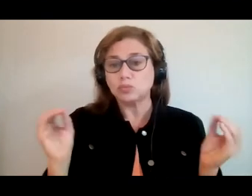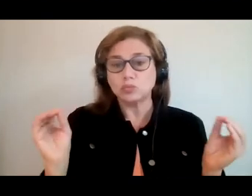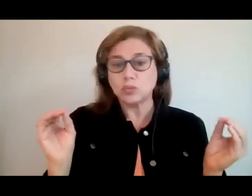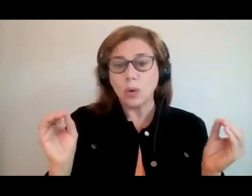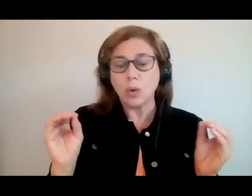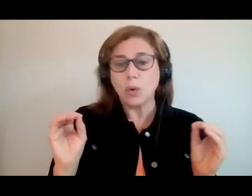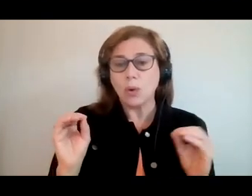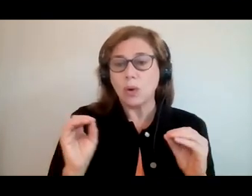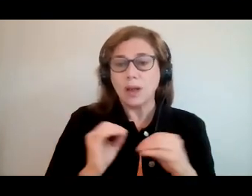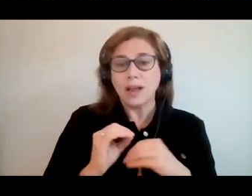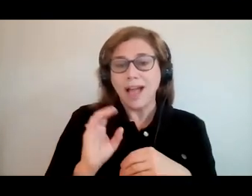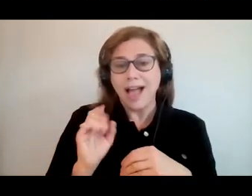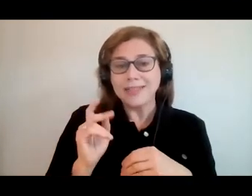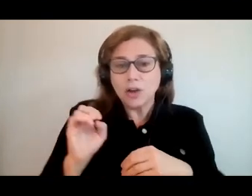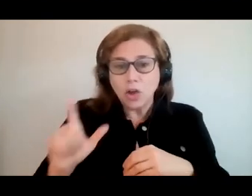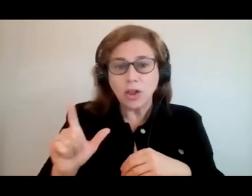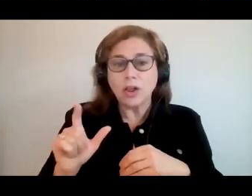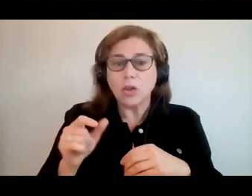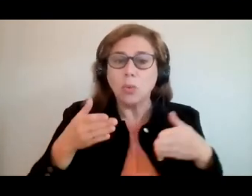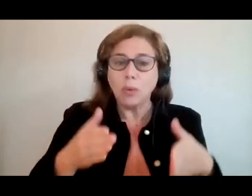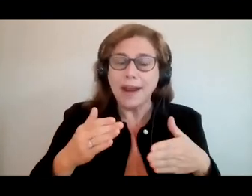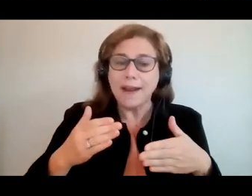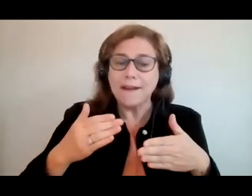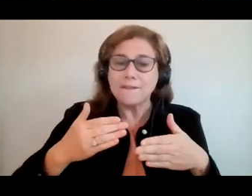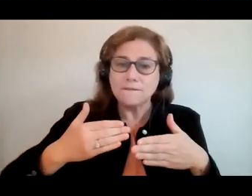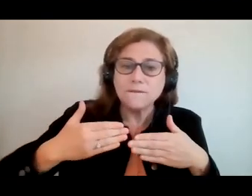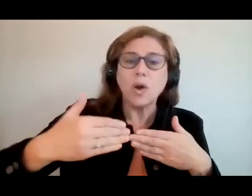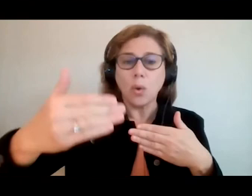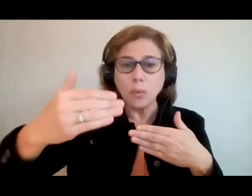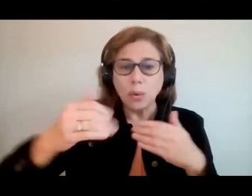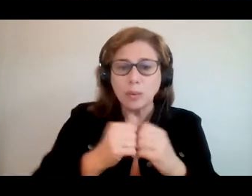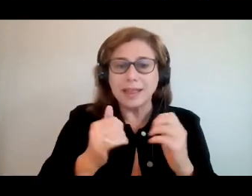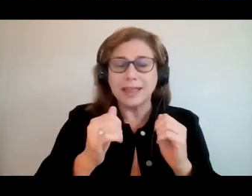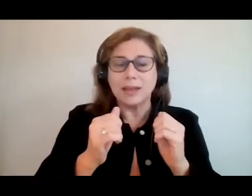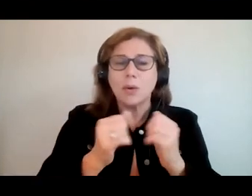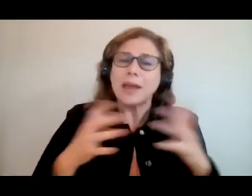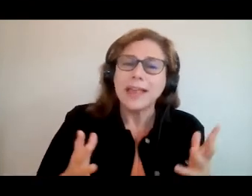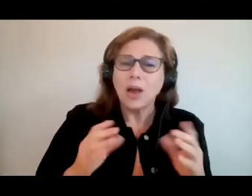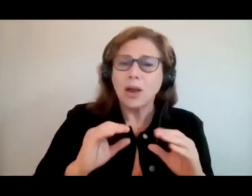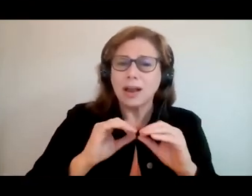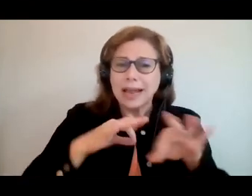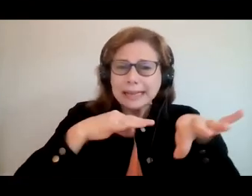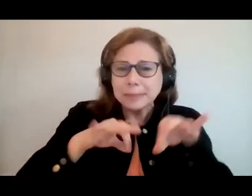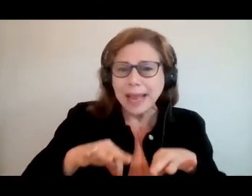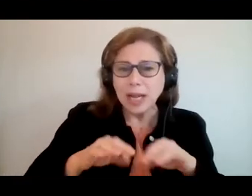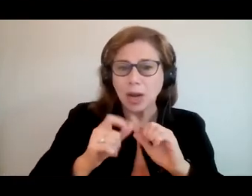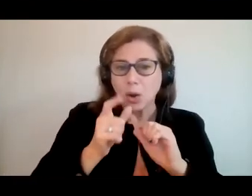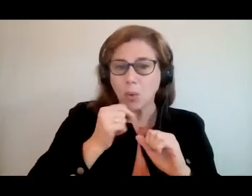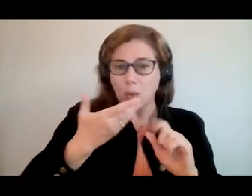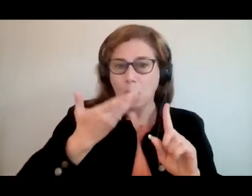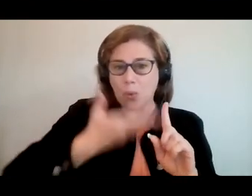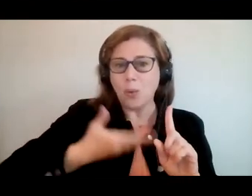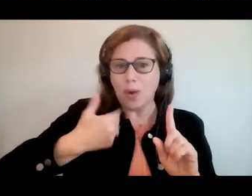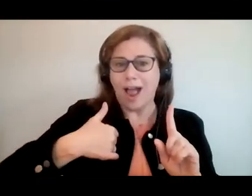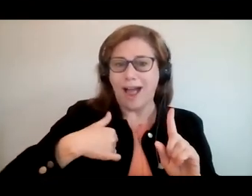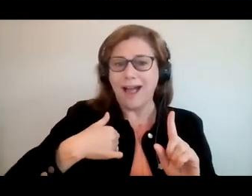forward in the interview without being explicit about who I was. It was very clear to me over the many days that we spent with Billy Jr.